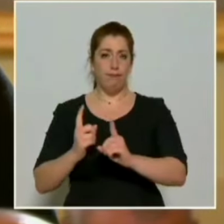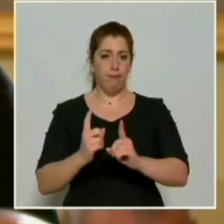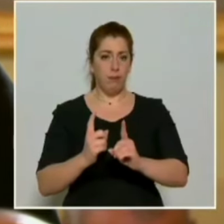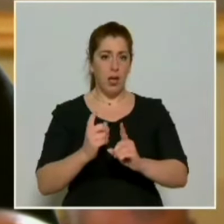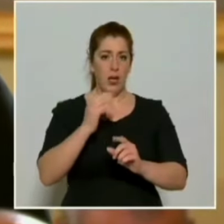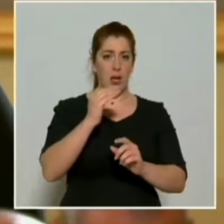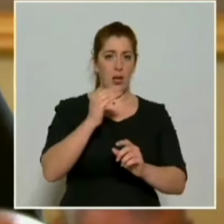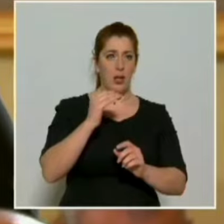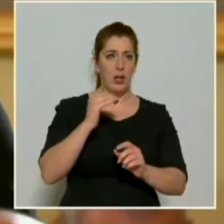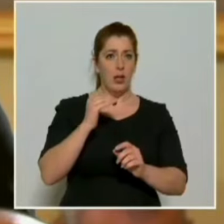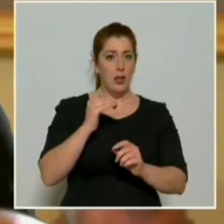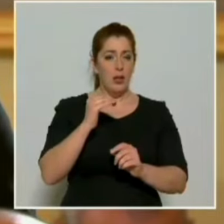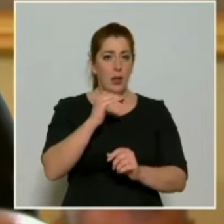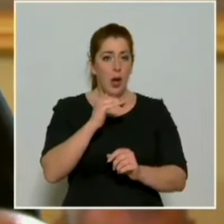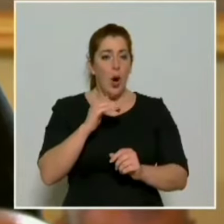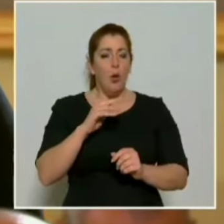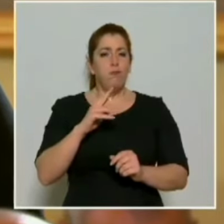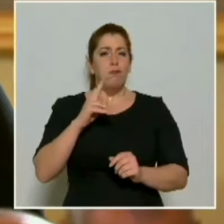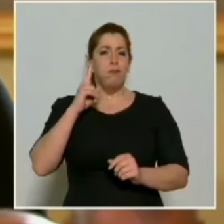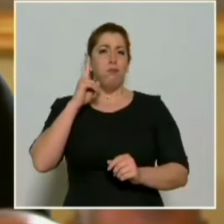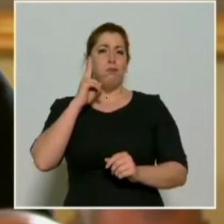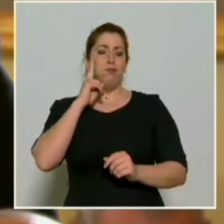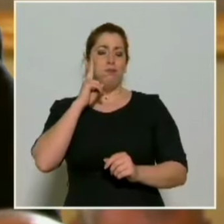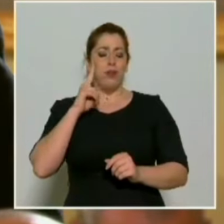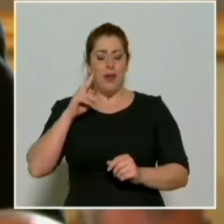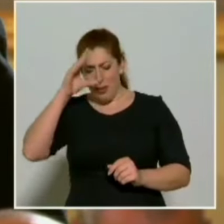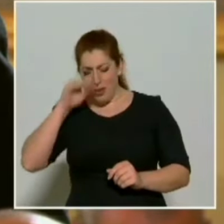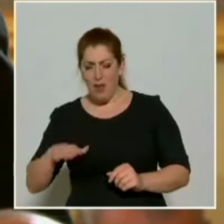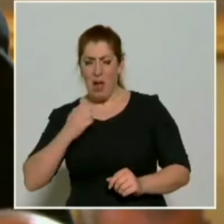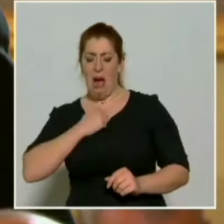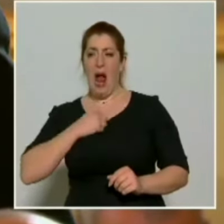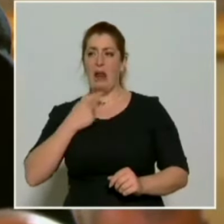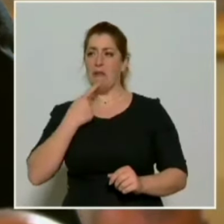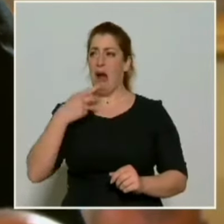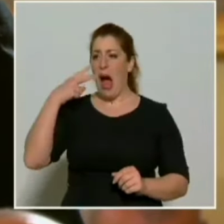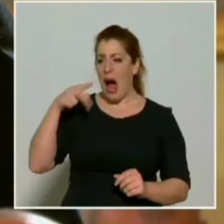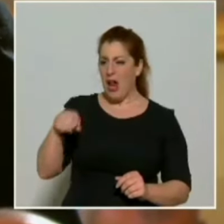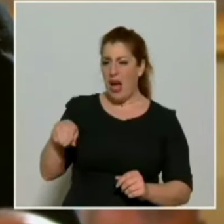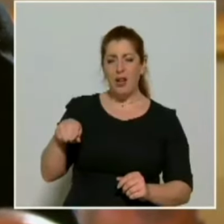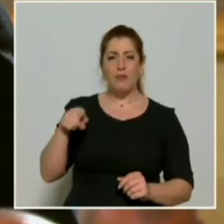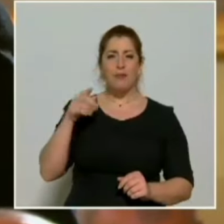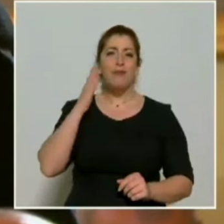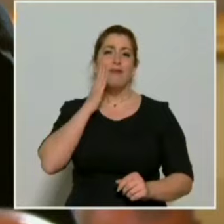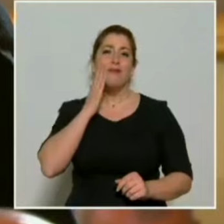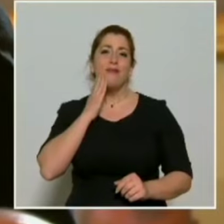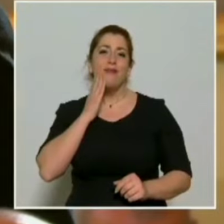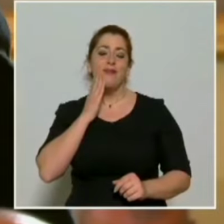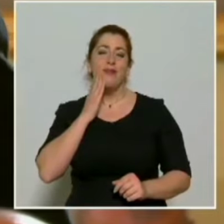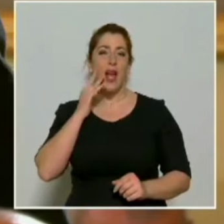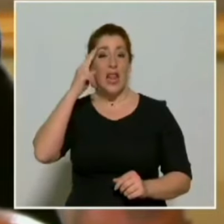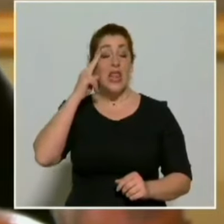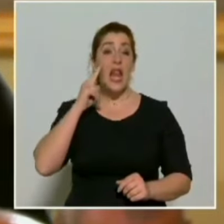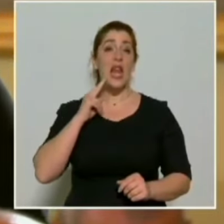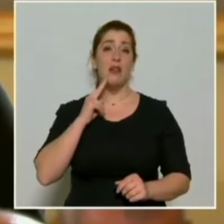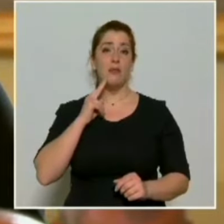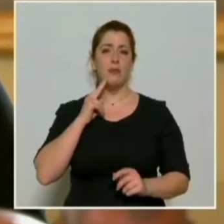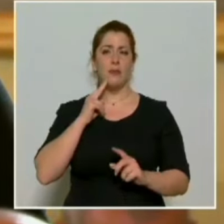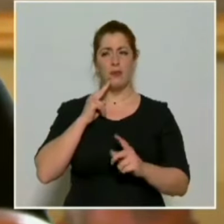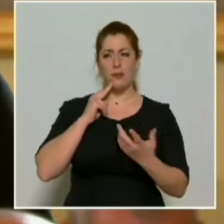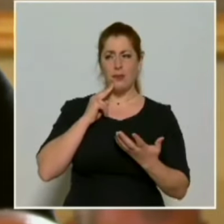huwa his brown. Qed tluli le aħna huwa l-bniedem bħalna. U kull darba meta kien